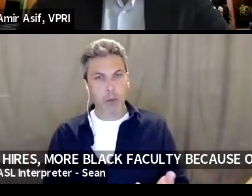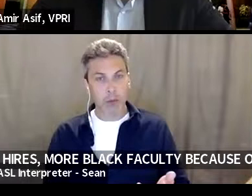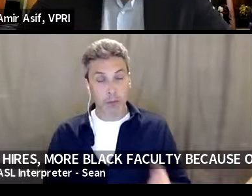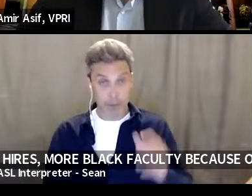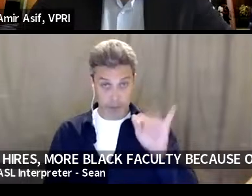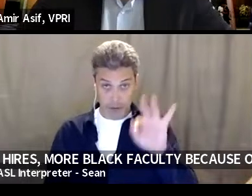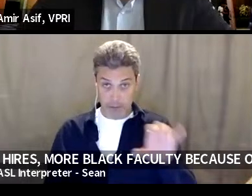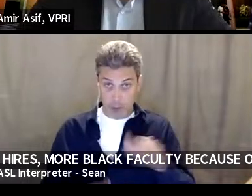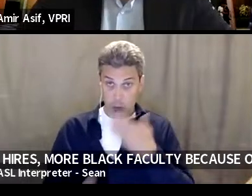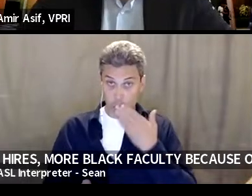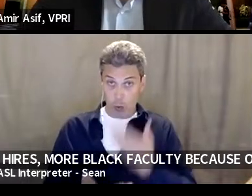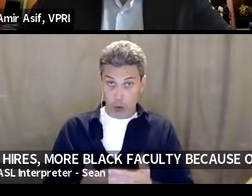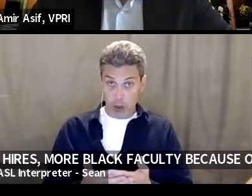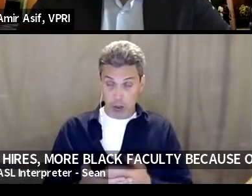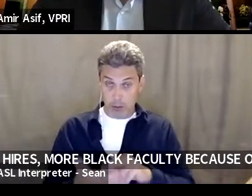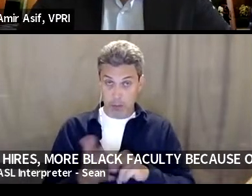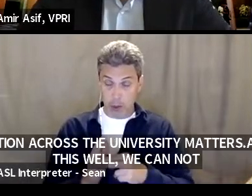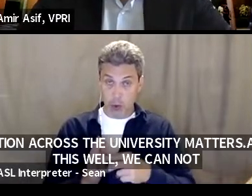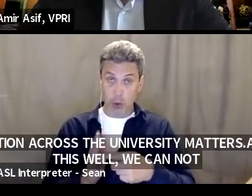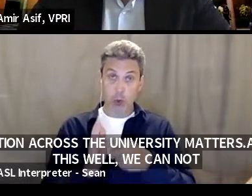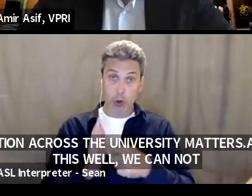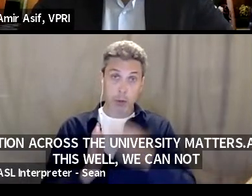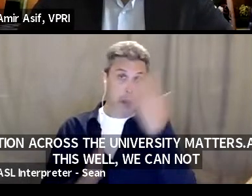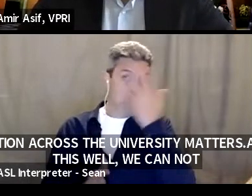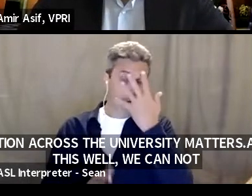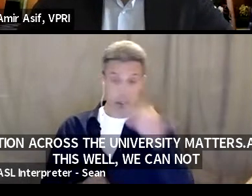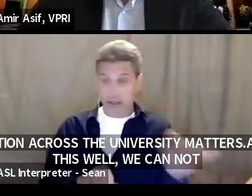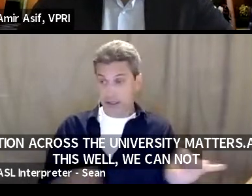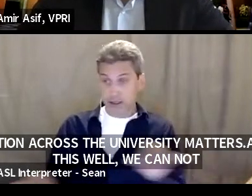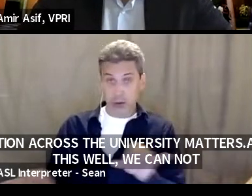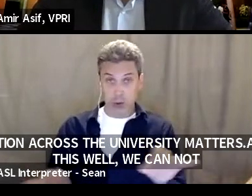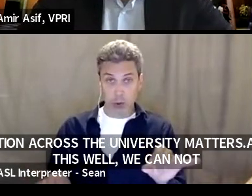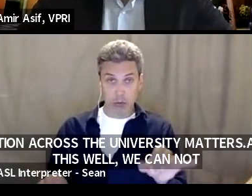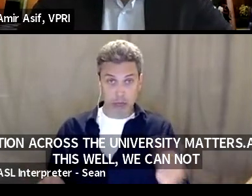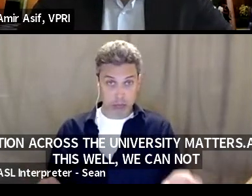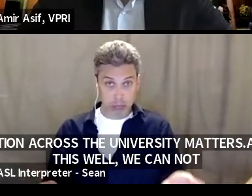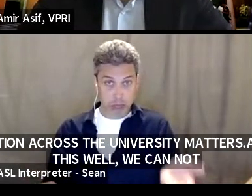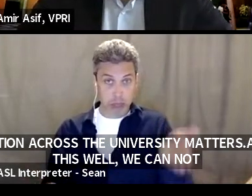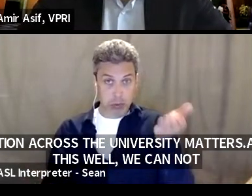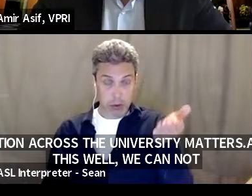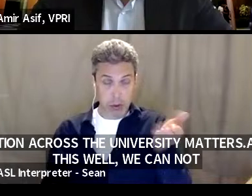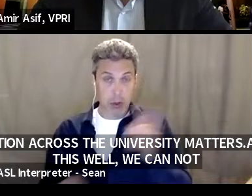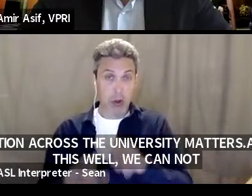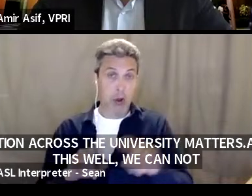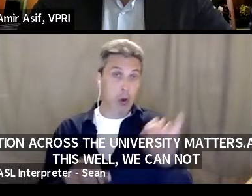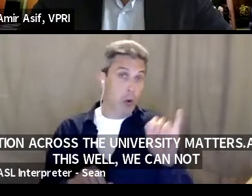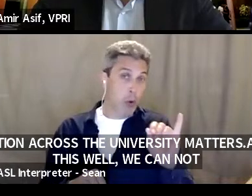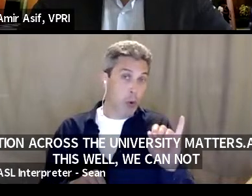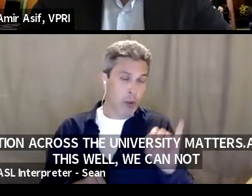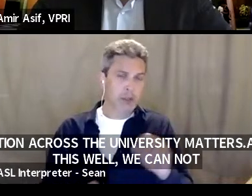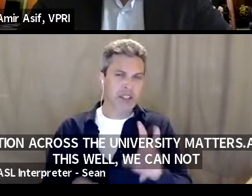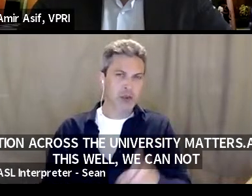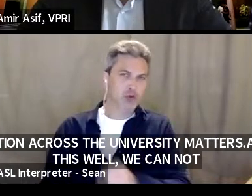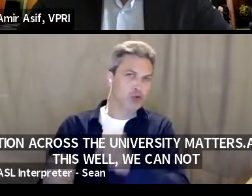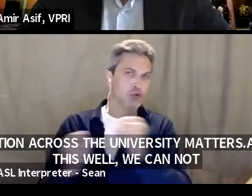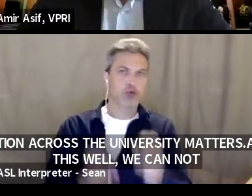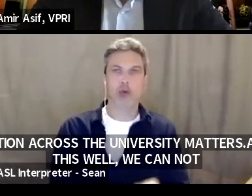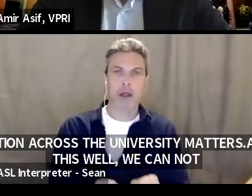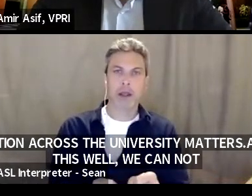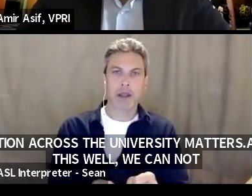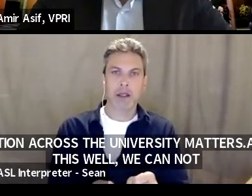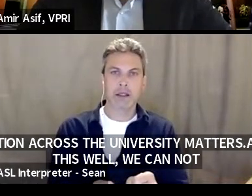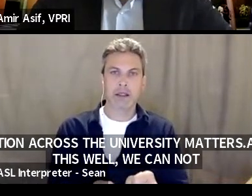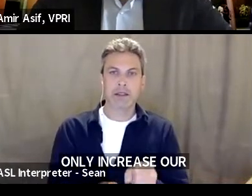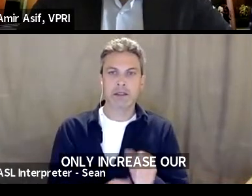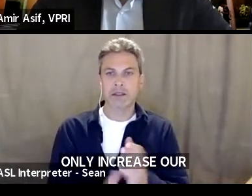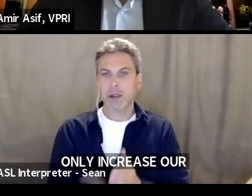our representation, but we can also strengthen particular areas that the university, and